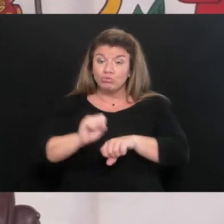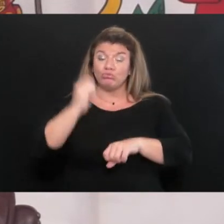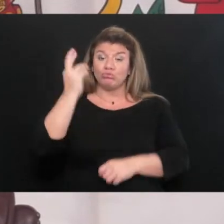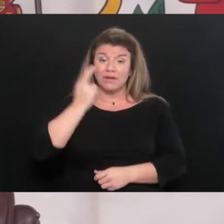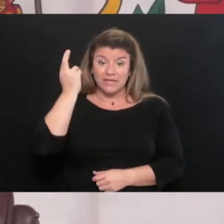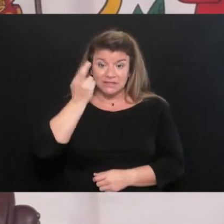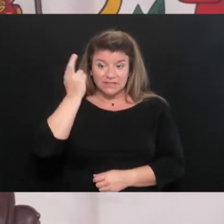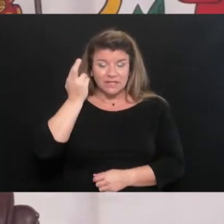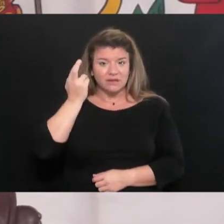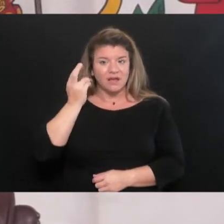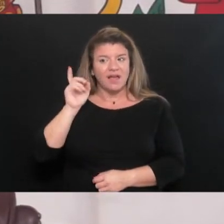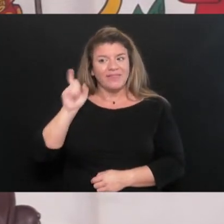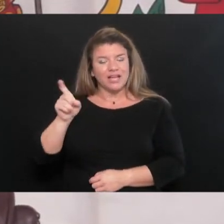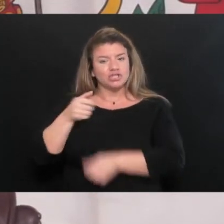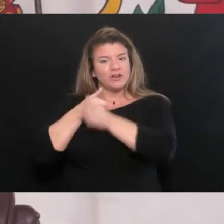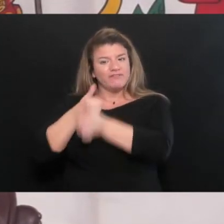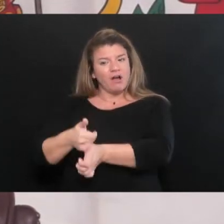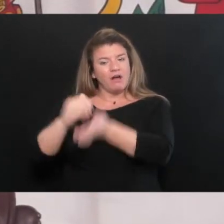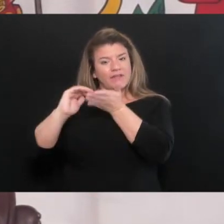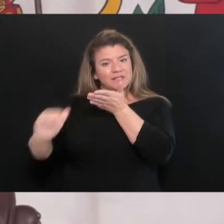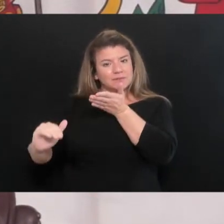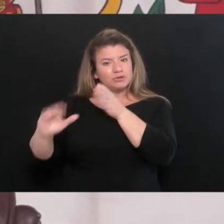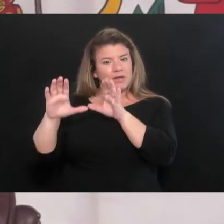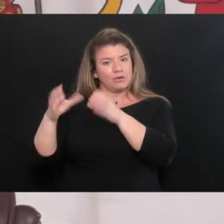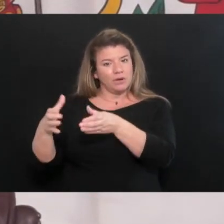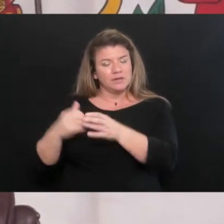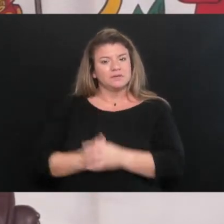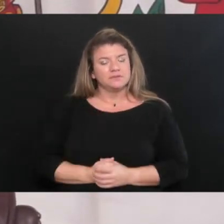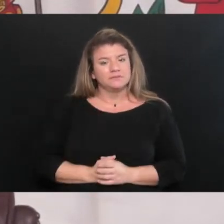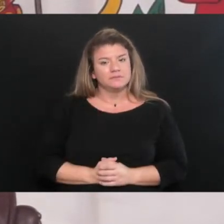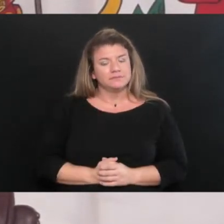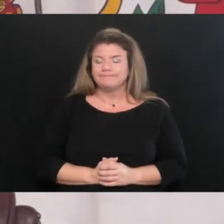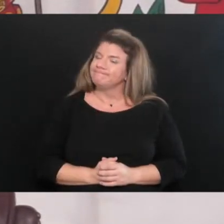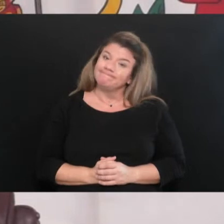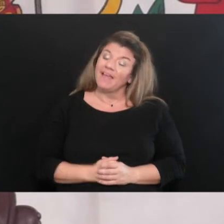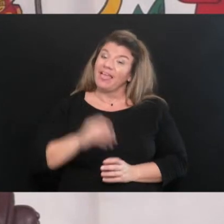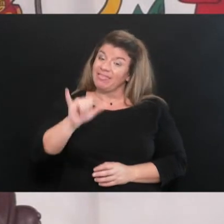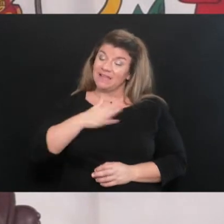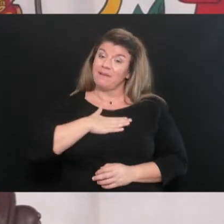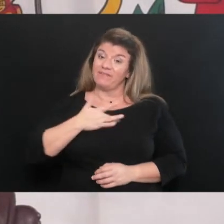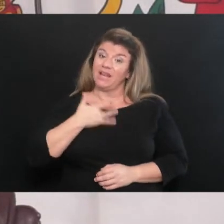that should fall in the exemption category. That's my feeling.